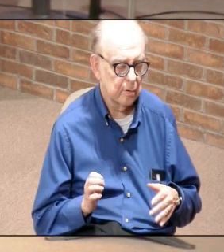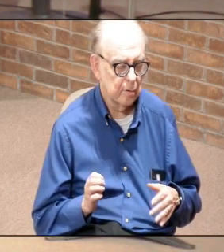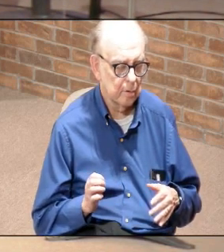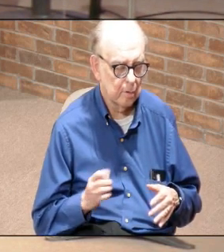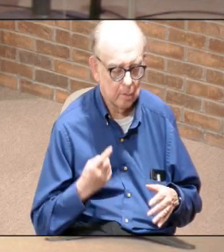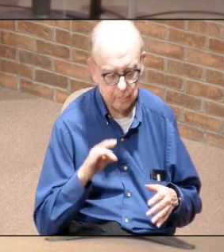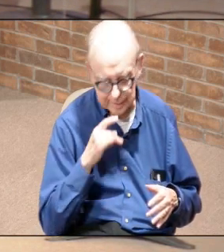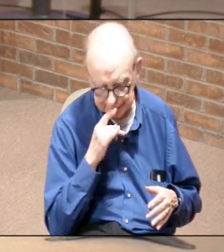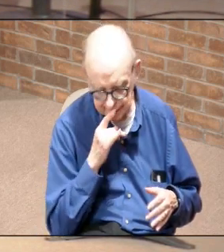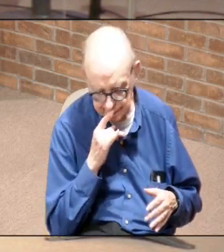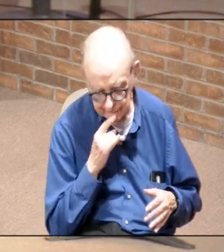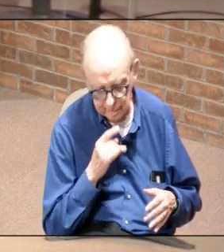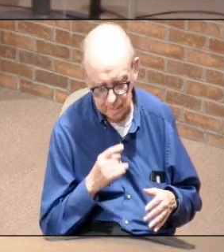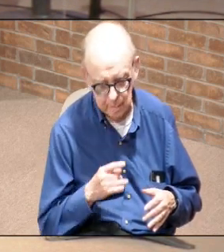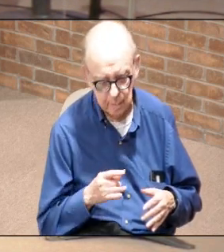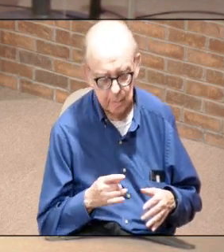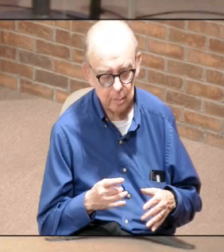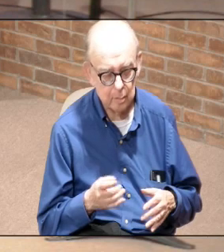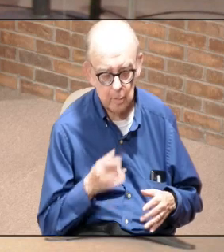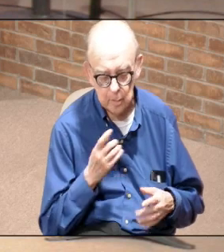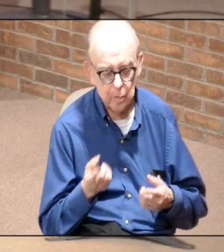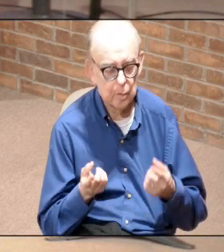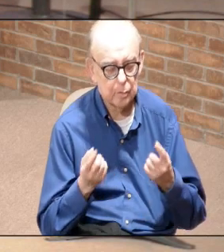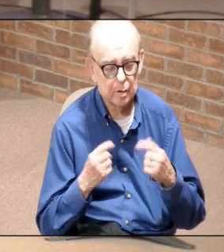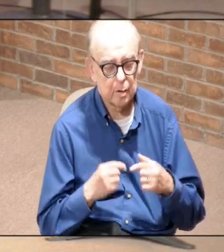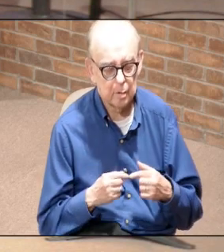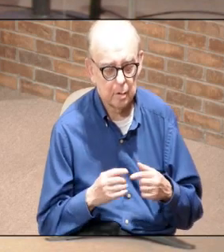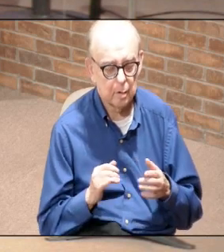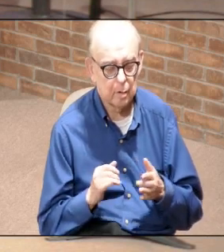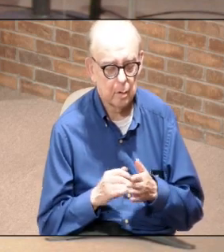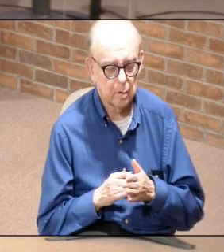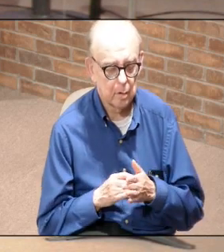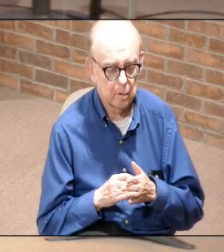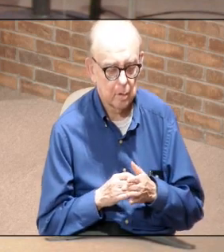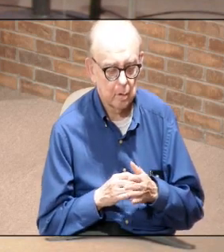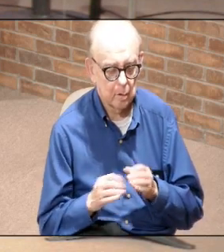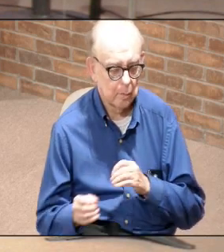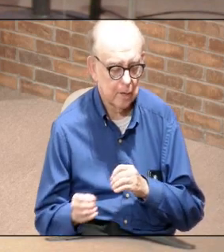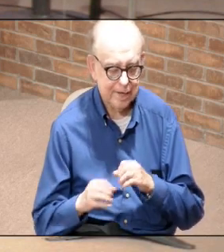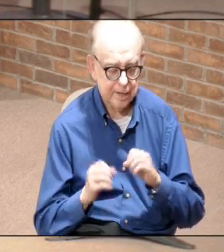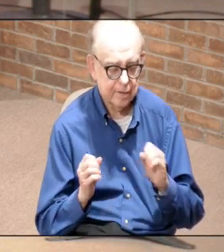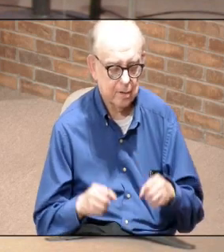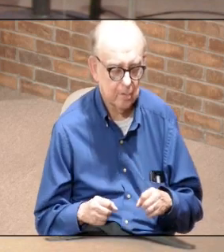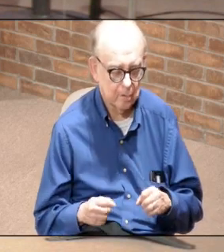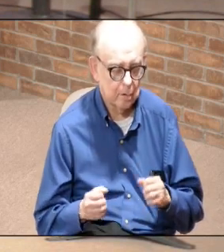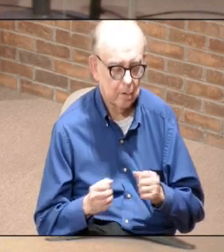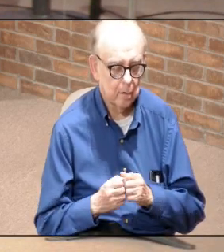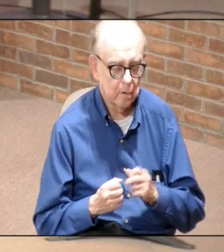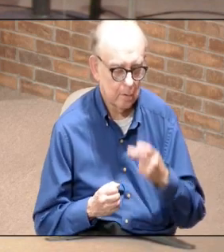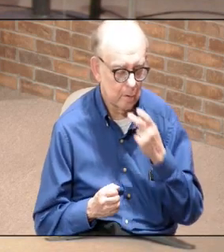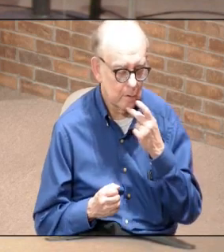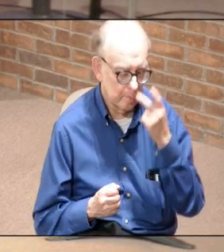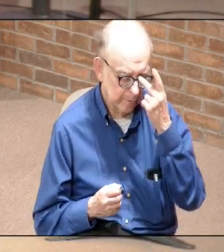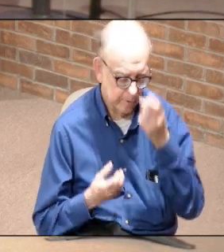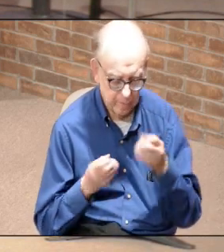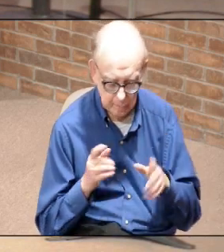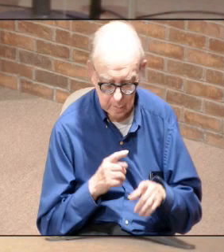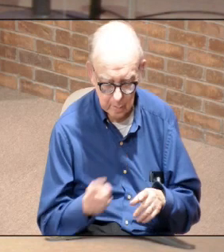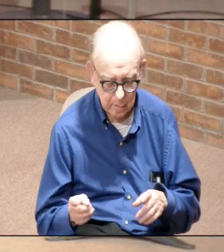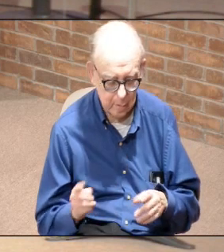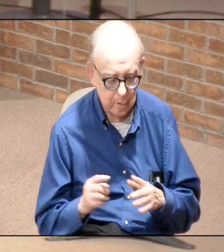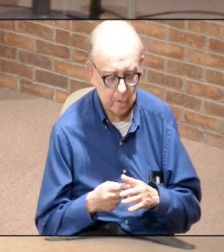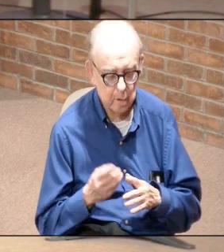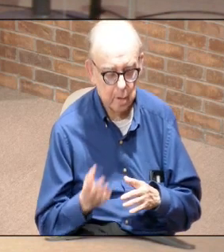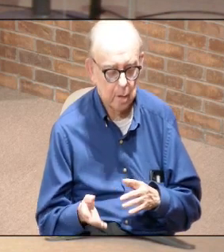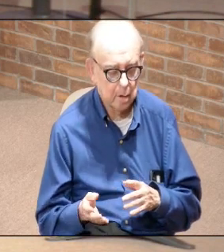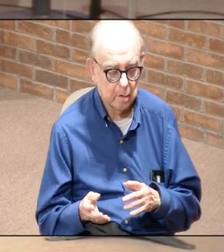for kids who come that are placed in the system with parents that don't want them. They start